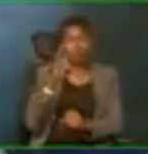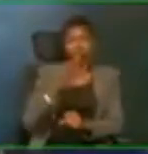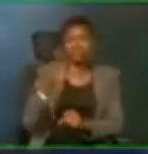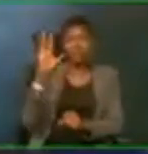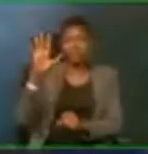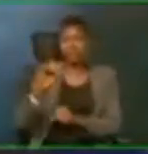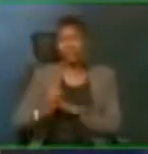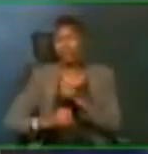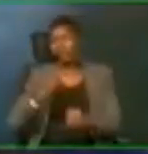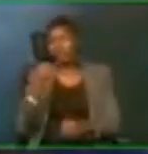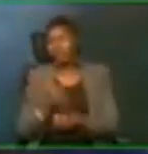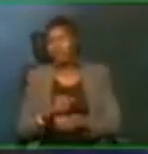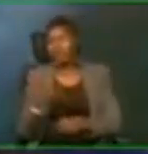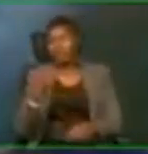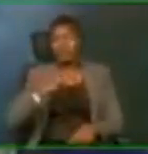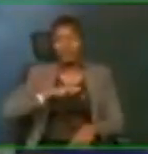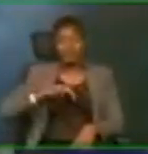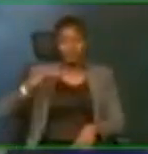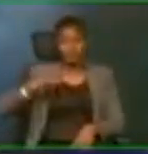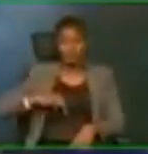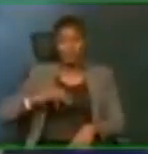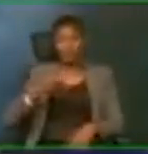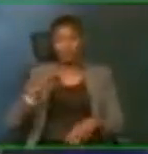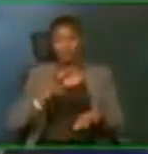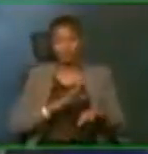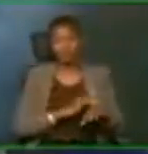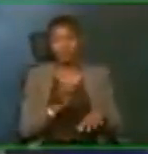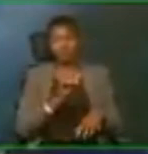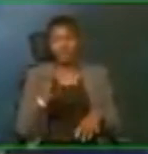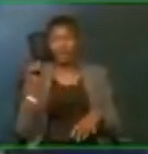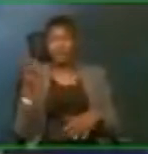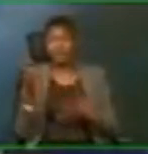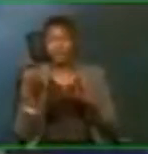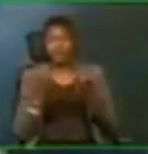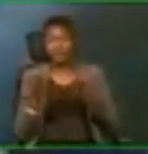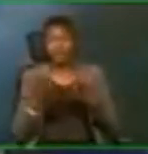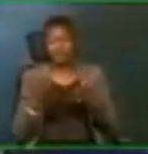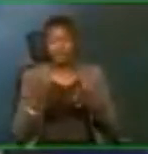The ministry on the platform on which I serve God was 45 years.